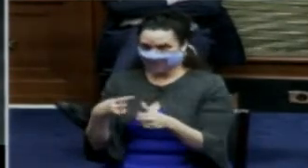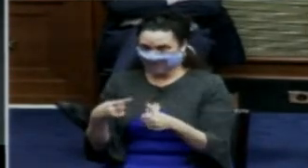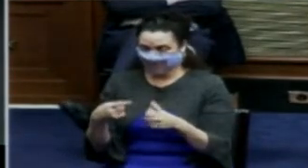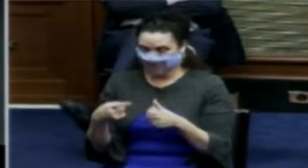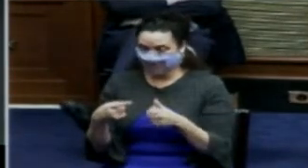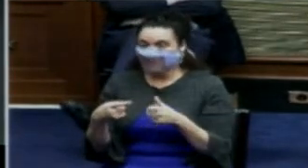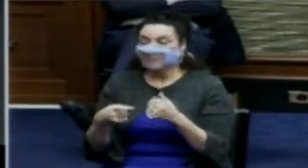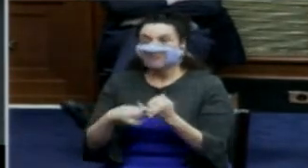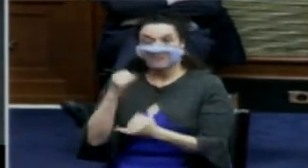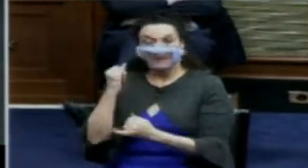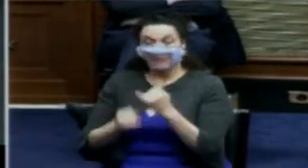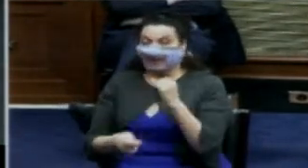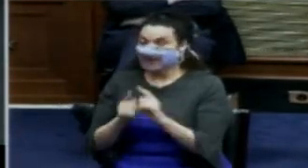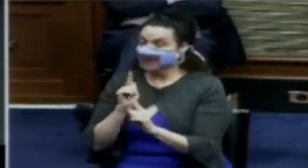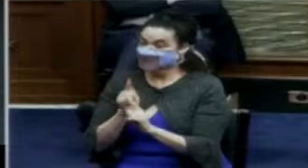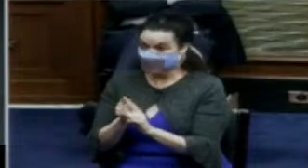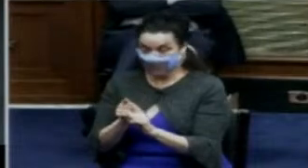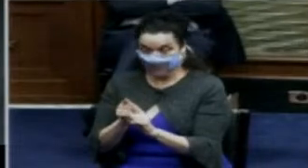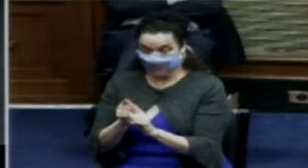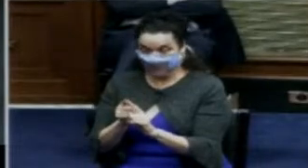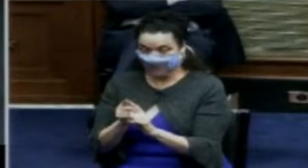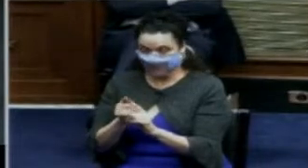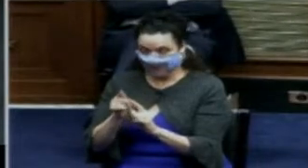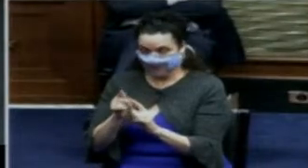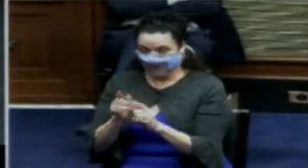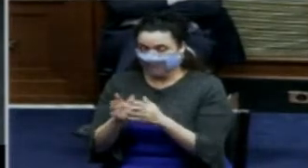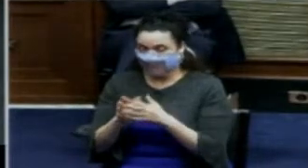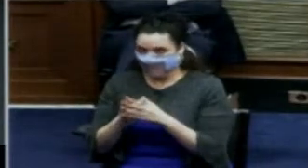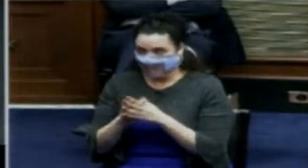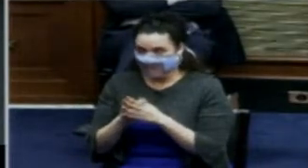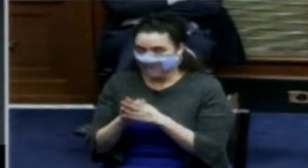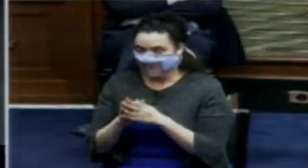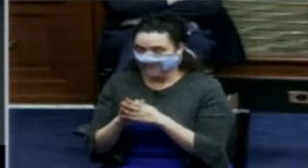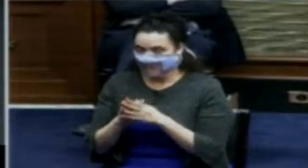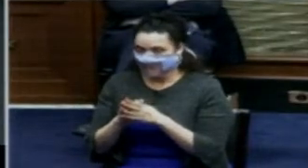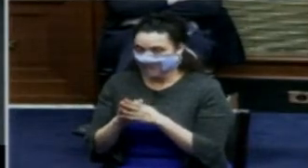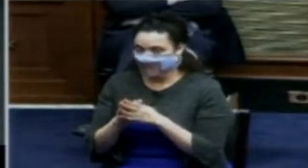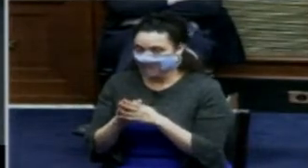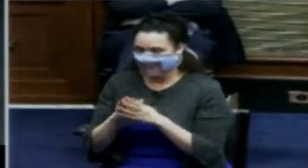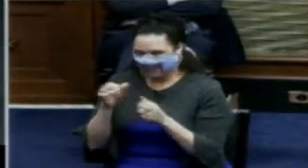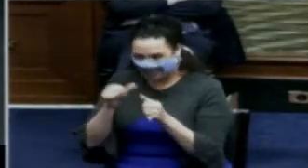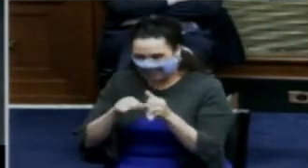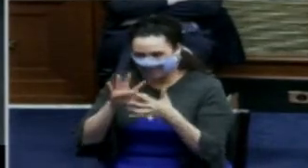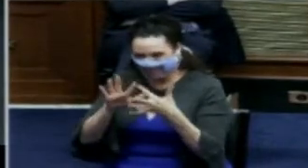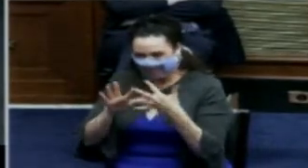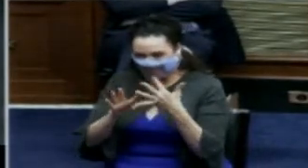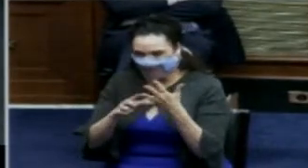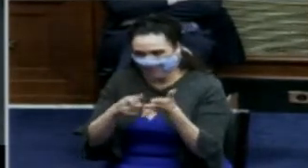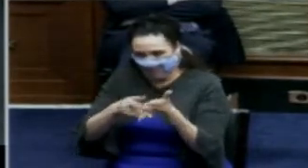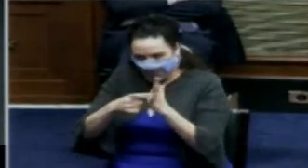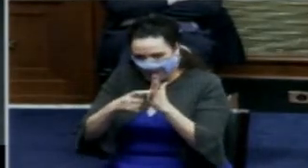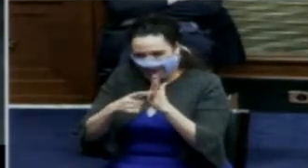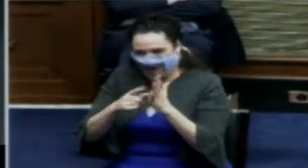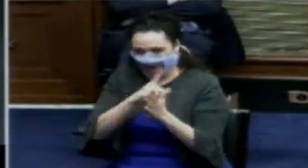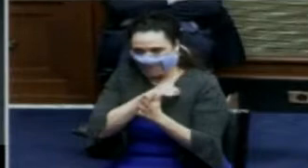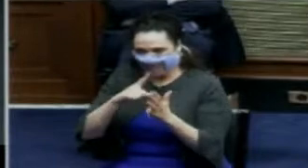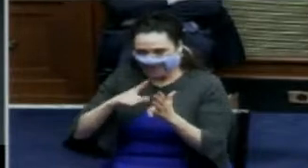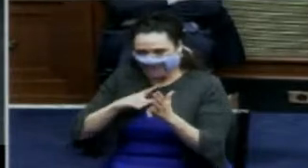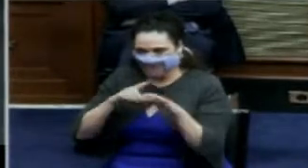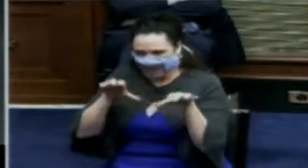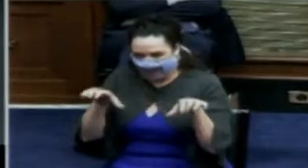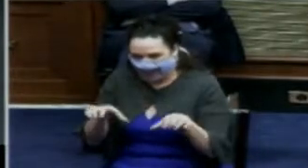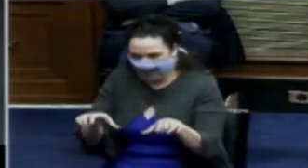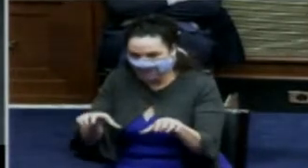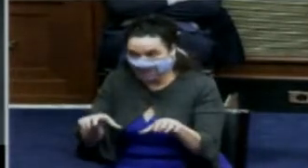And finally, every one of these clearly require legislative actions at the federal and state level will no doubt